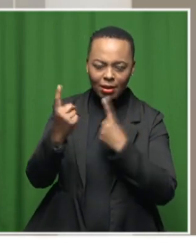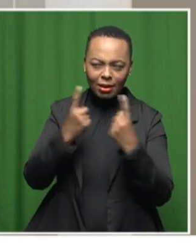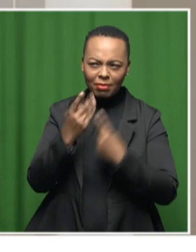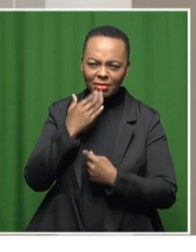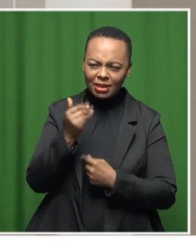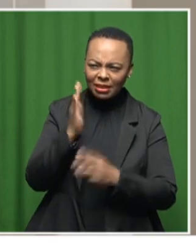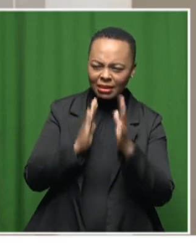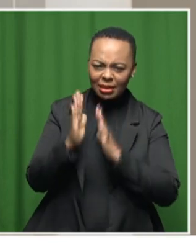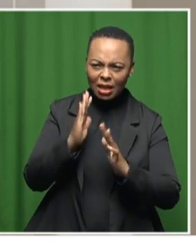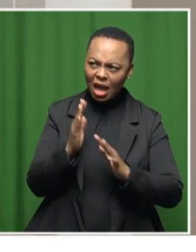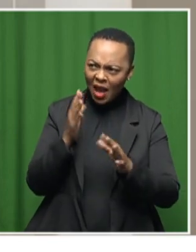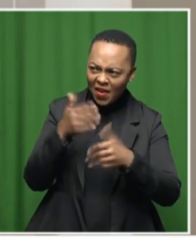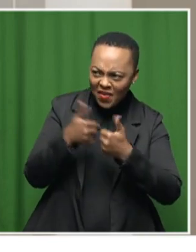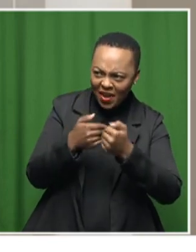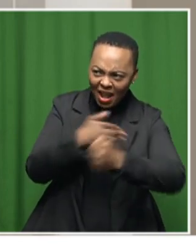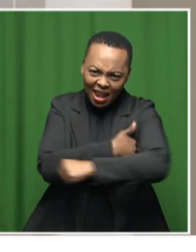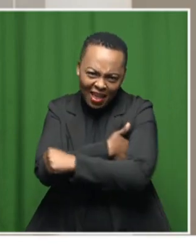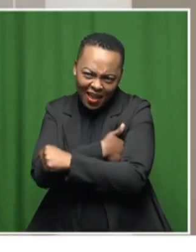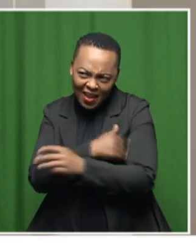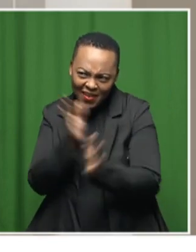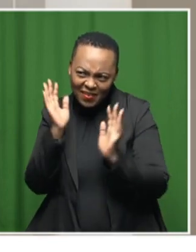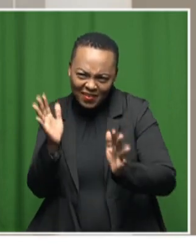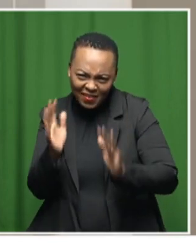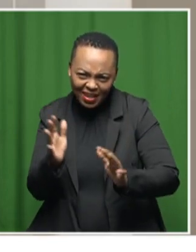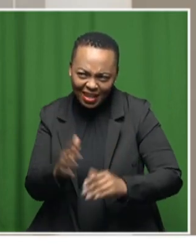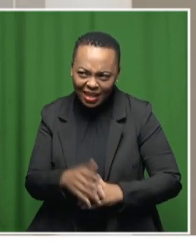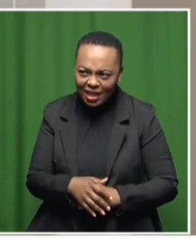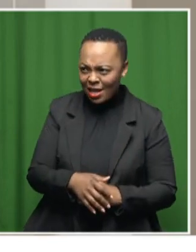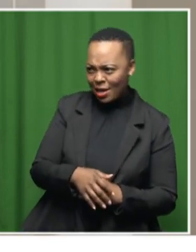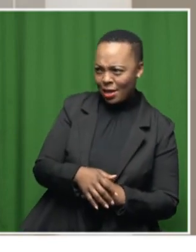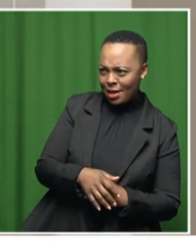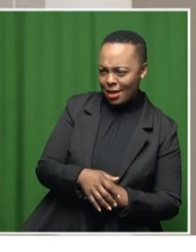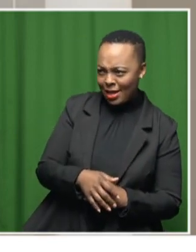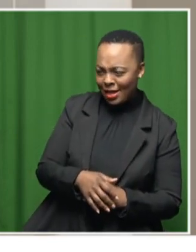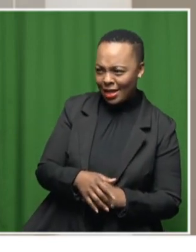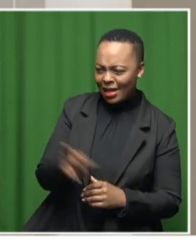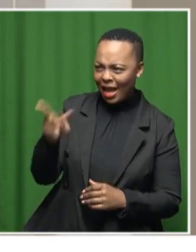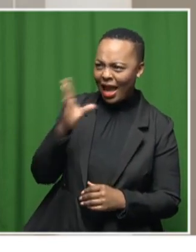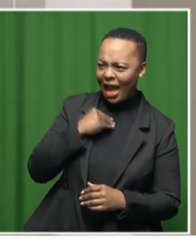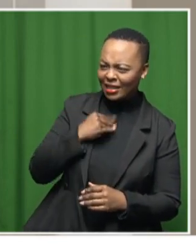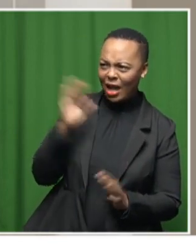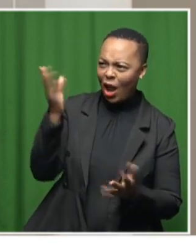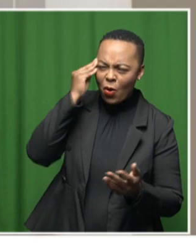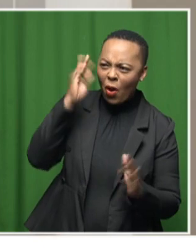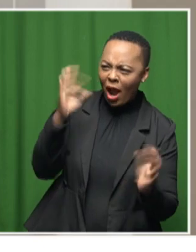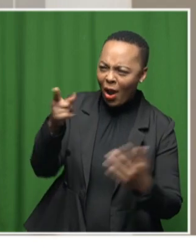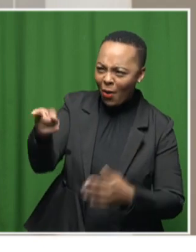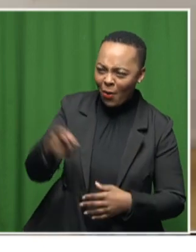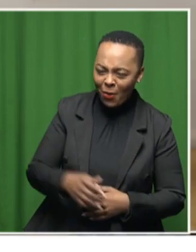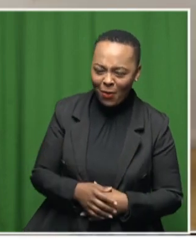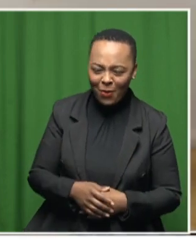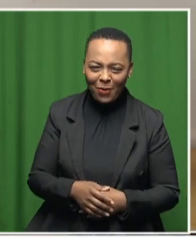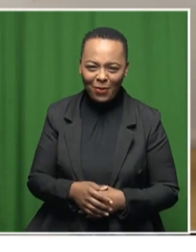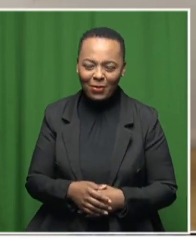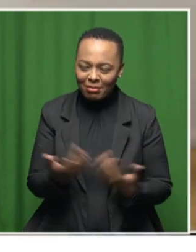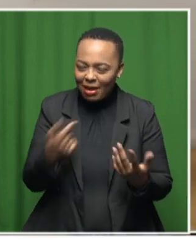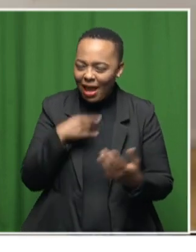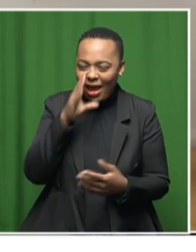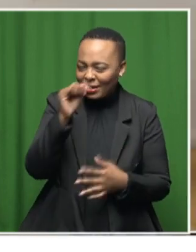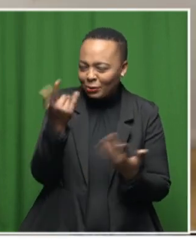that affair. And they go, how did you know? And it's just that those deviations which I've picked on.